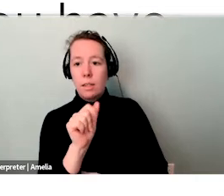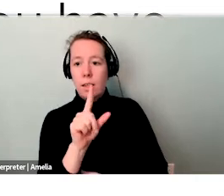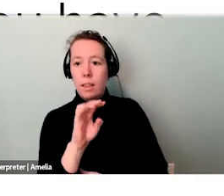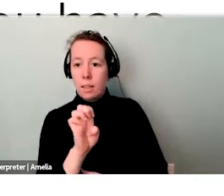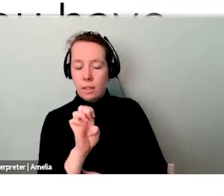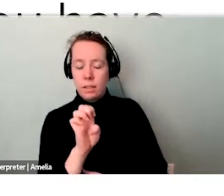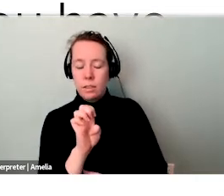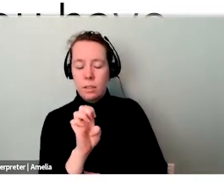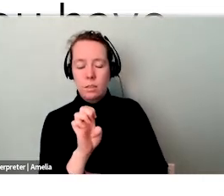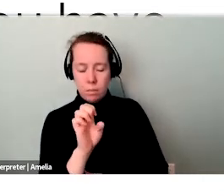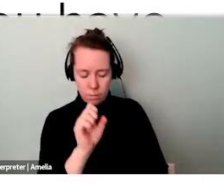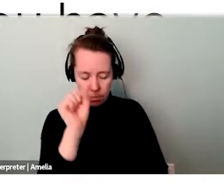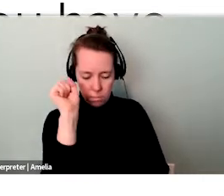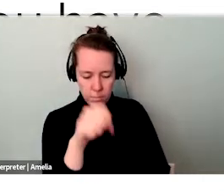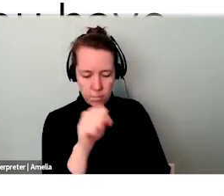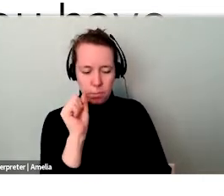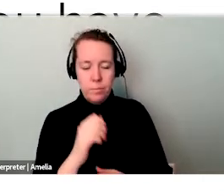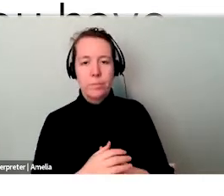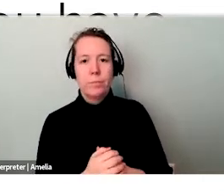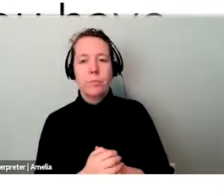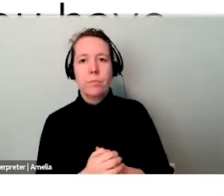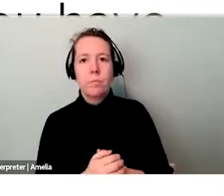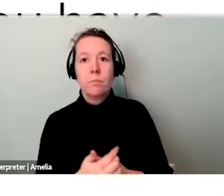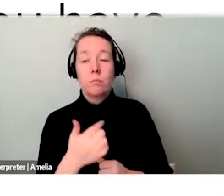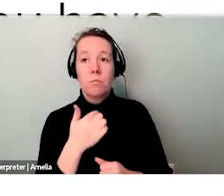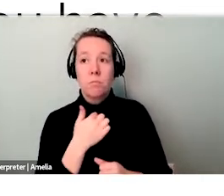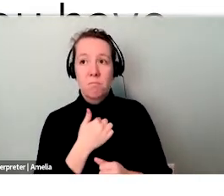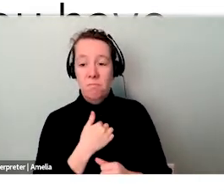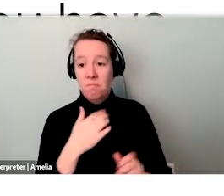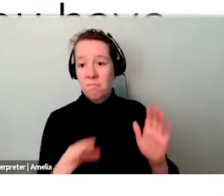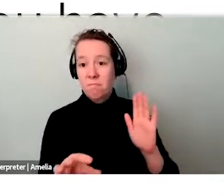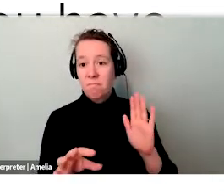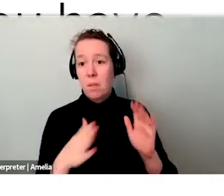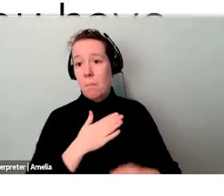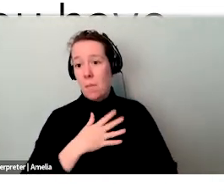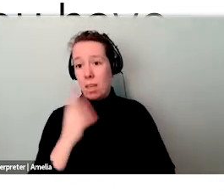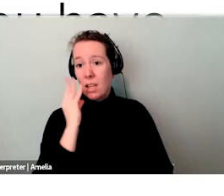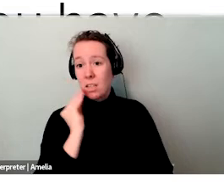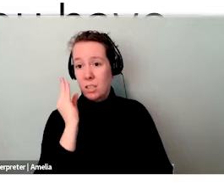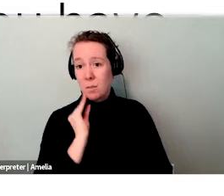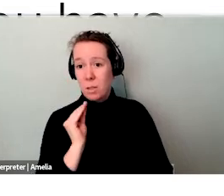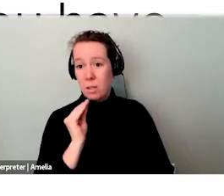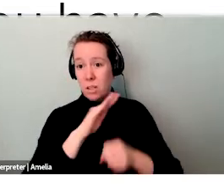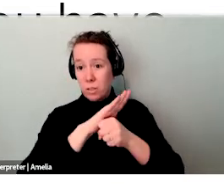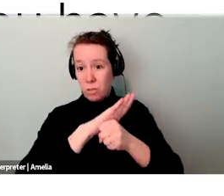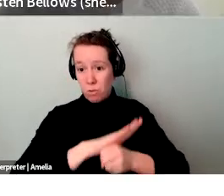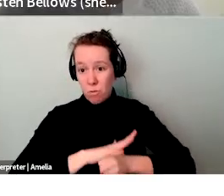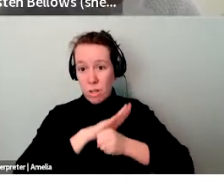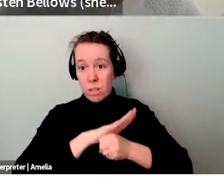what I find what is causing me so much stress is the interview